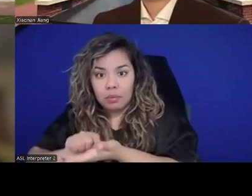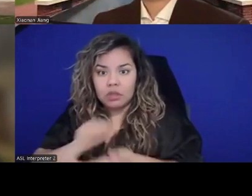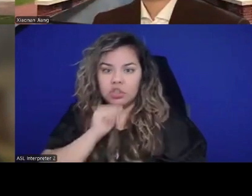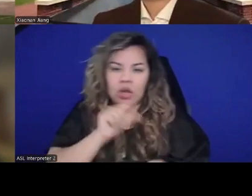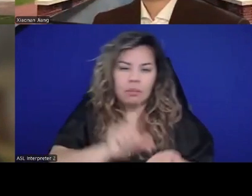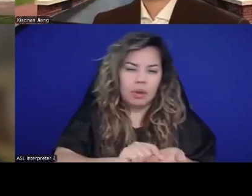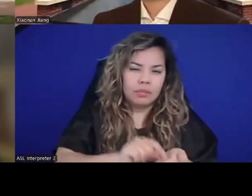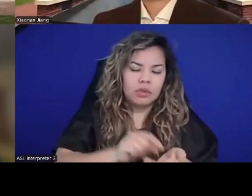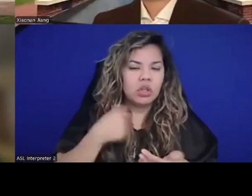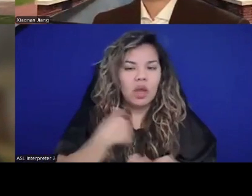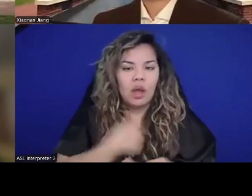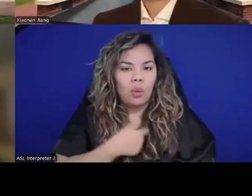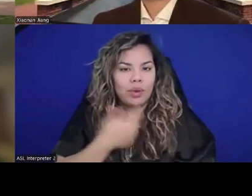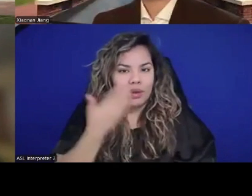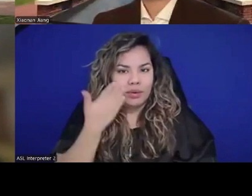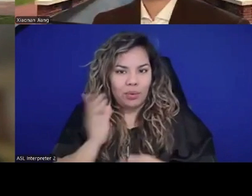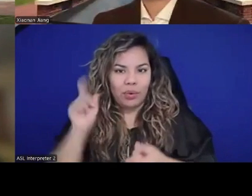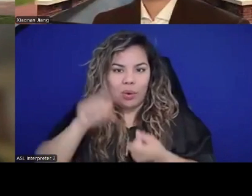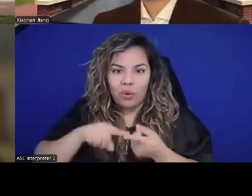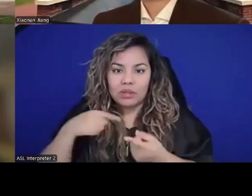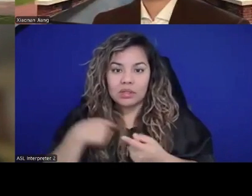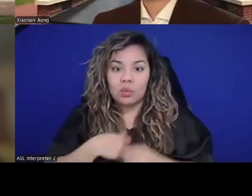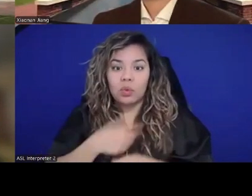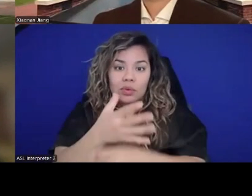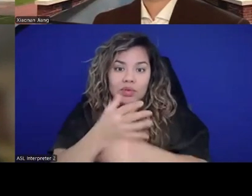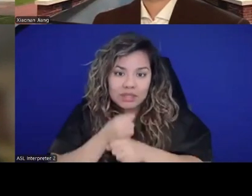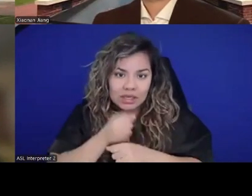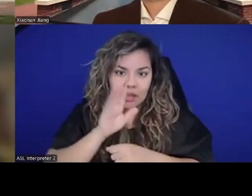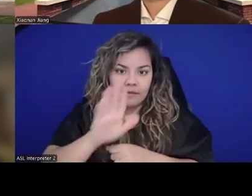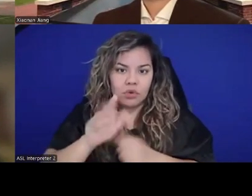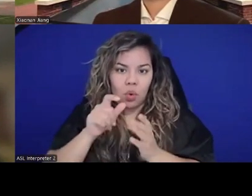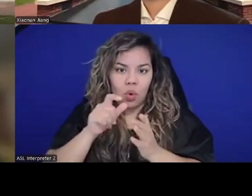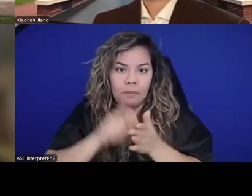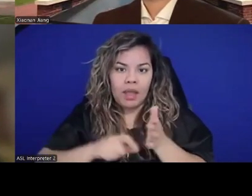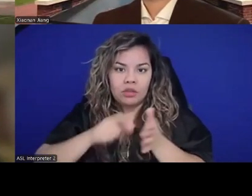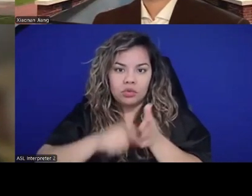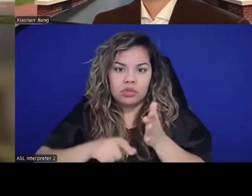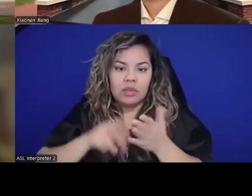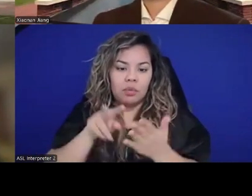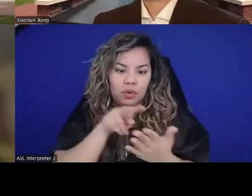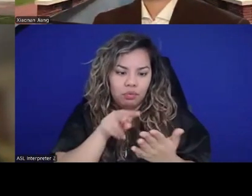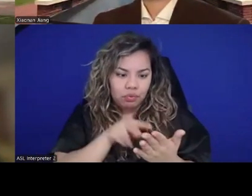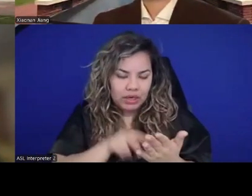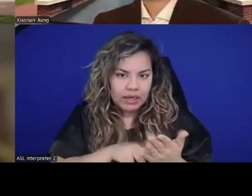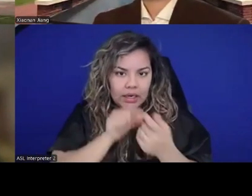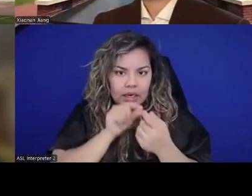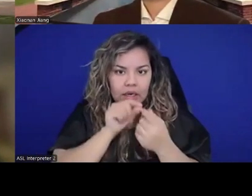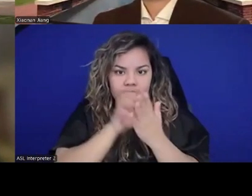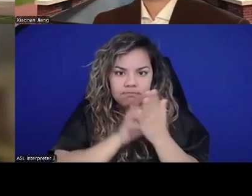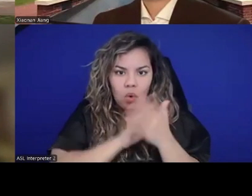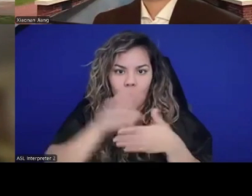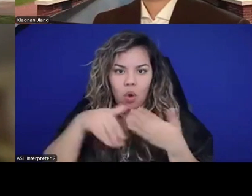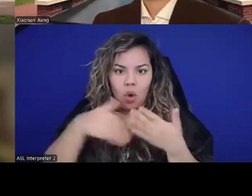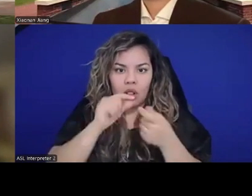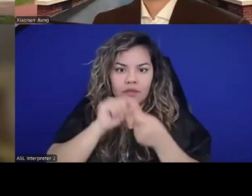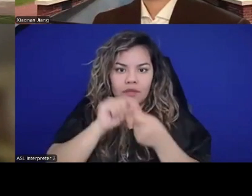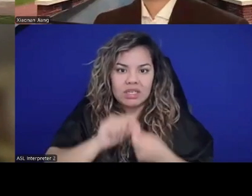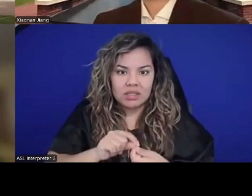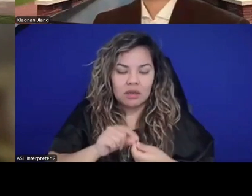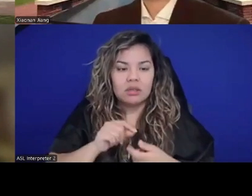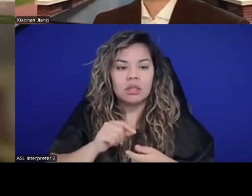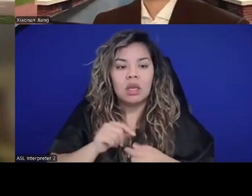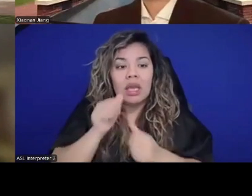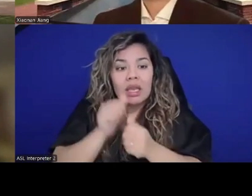know until we receive your manuscript and read the detail. Each article, each research is